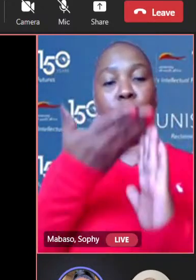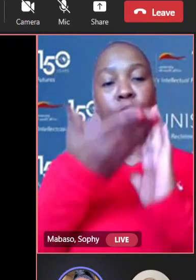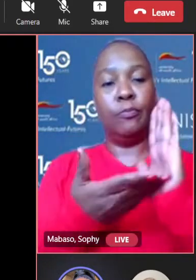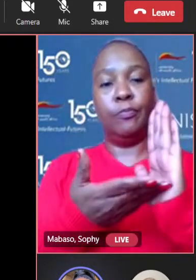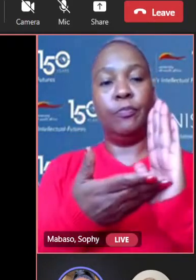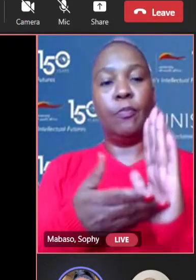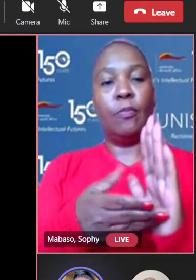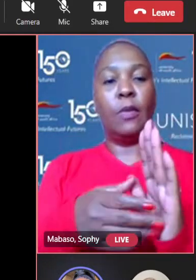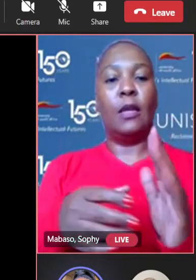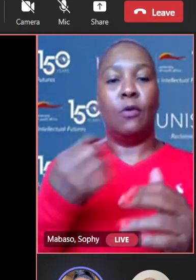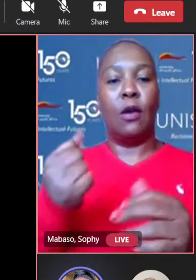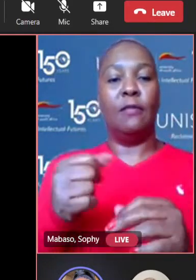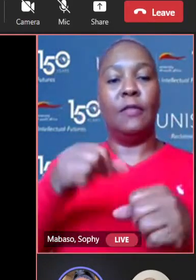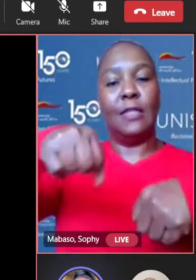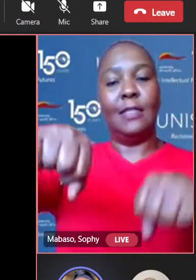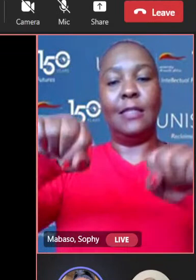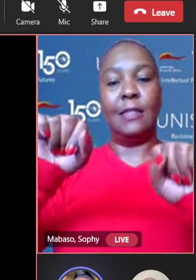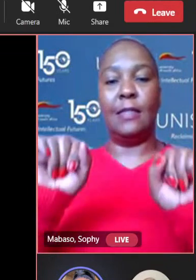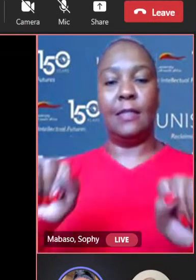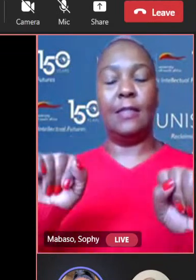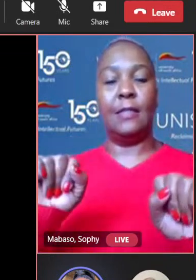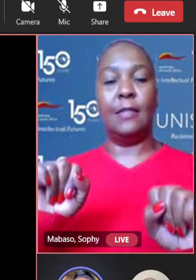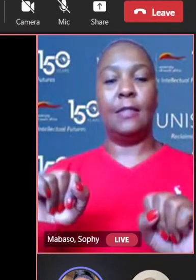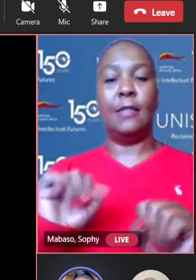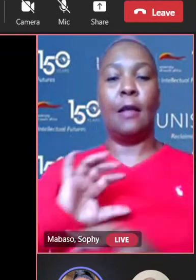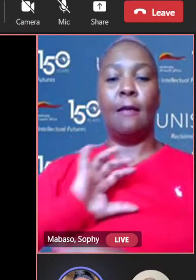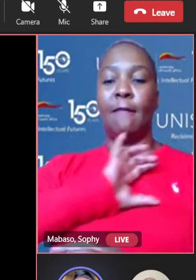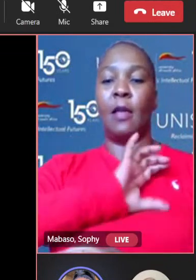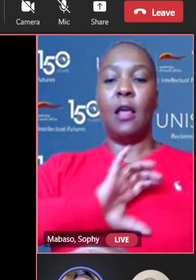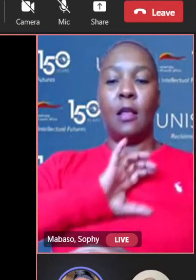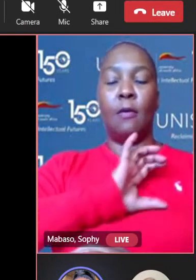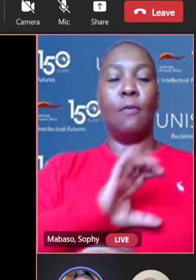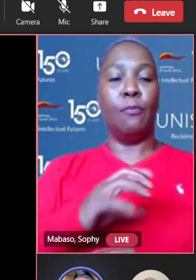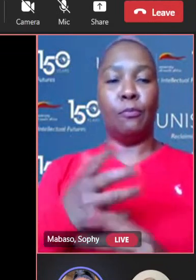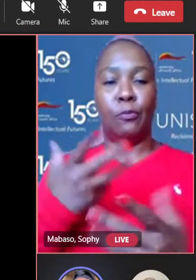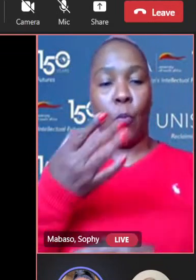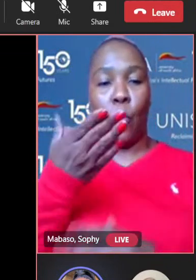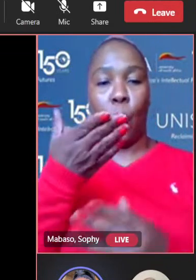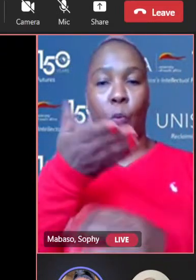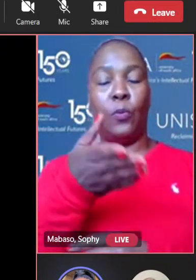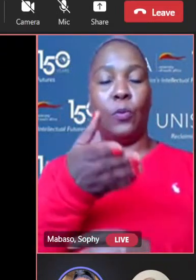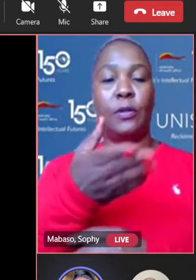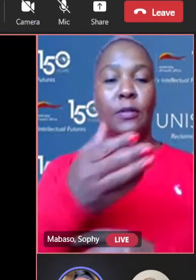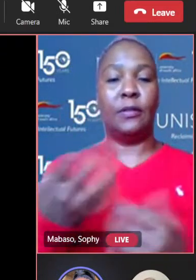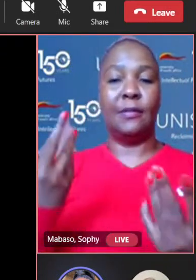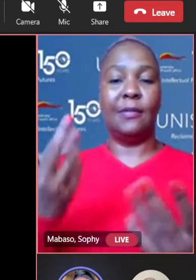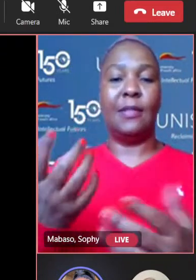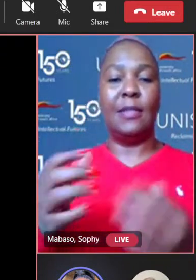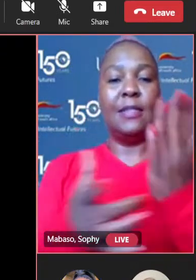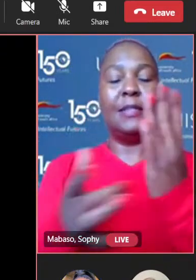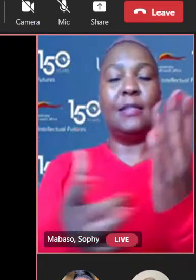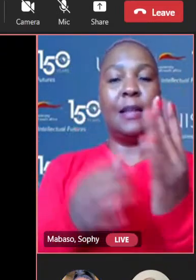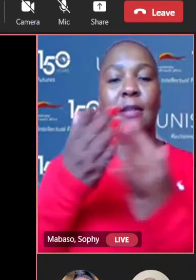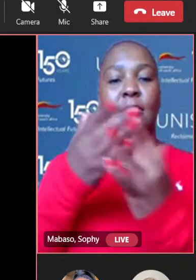have a chair that is comfortable in the digital access centers, fast internet